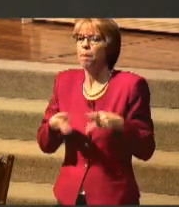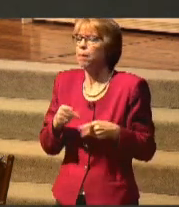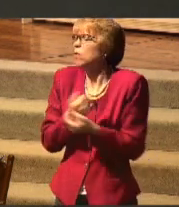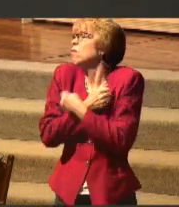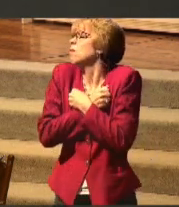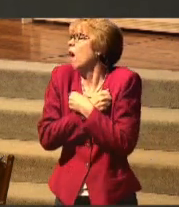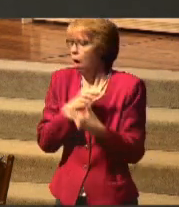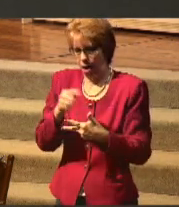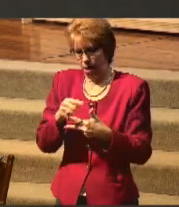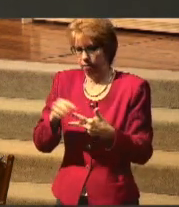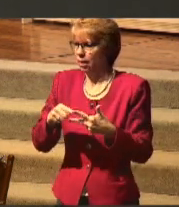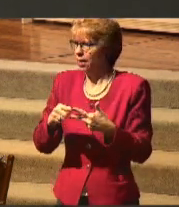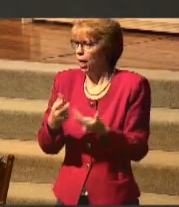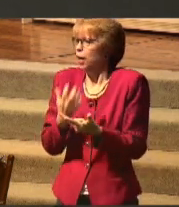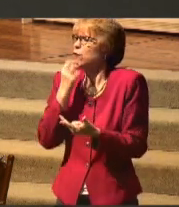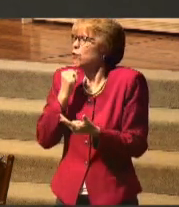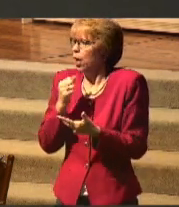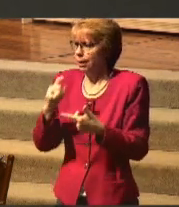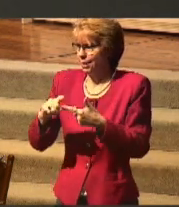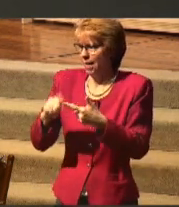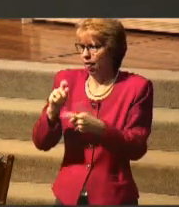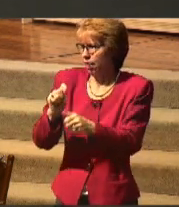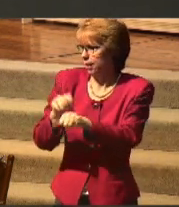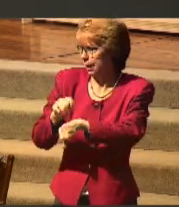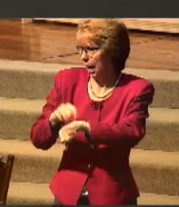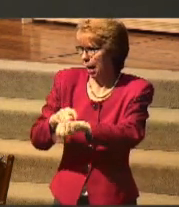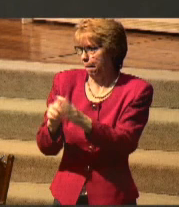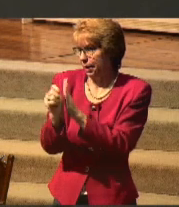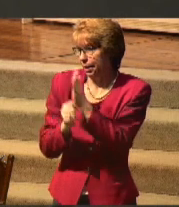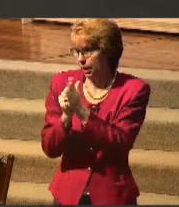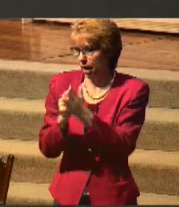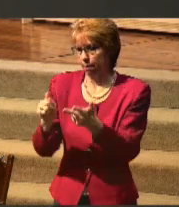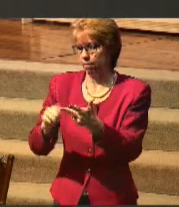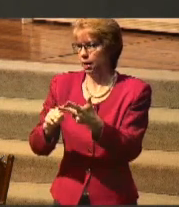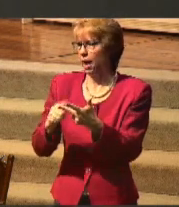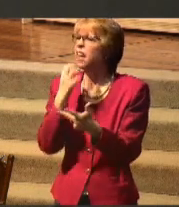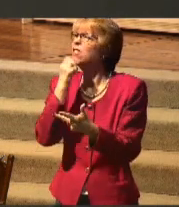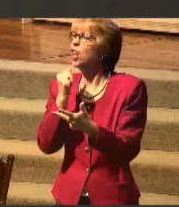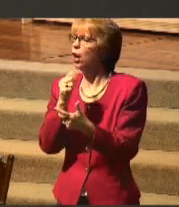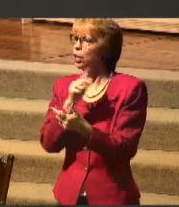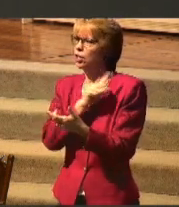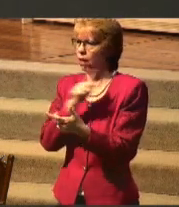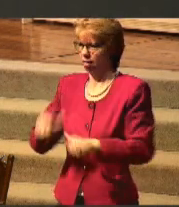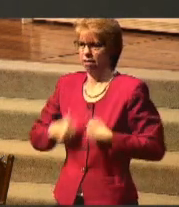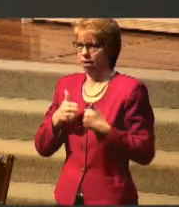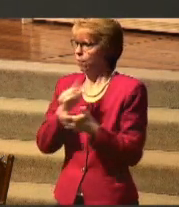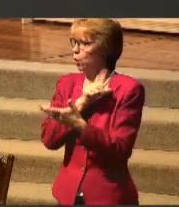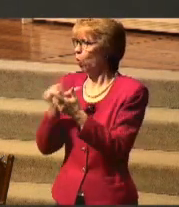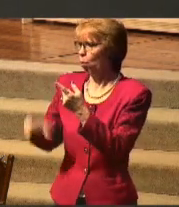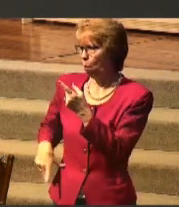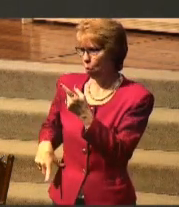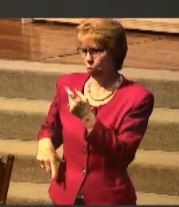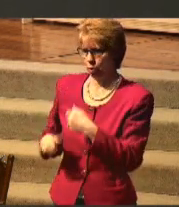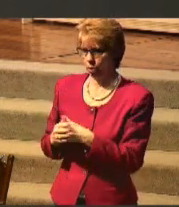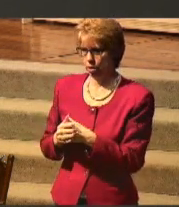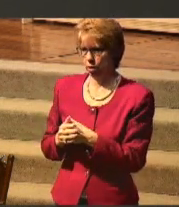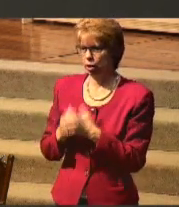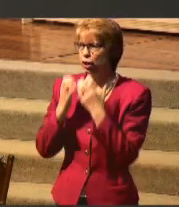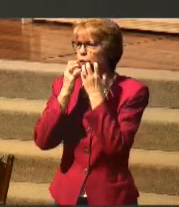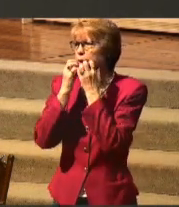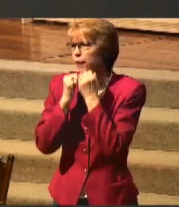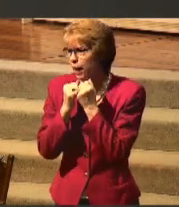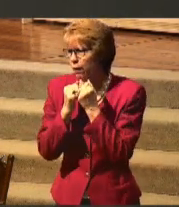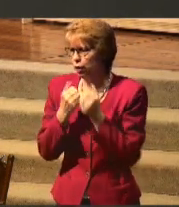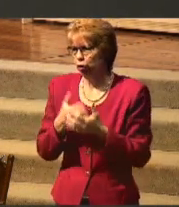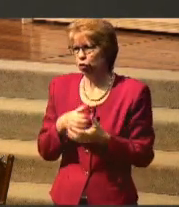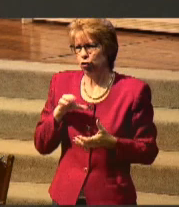cherish time that you have and cherish the living Lord. Cherish the treasure. Let's bow in